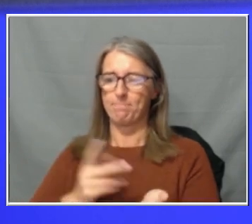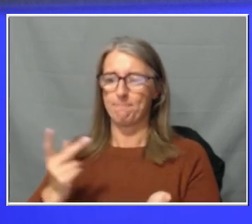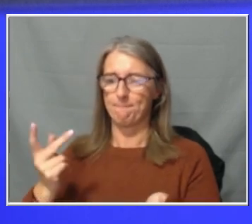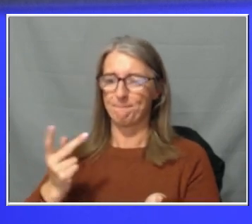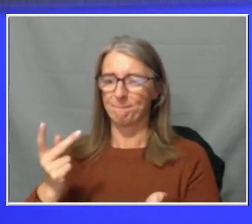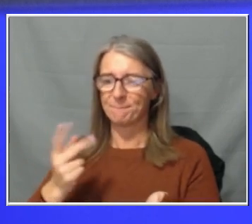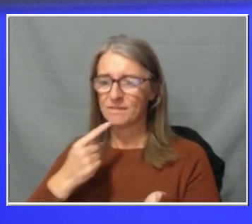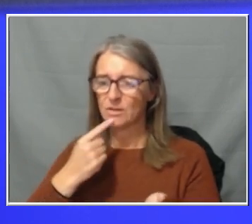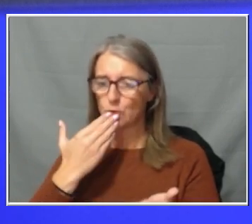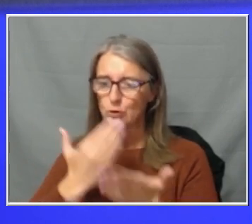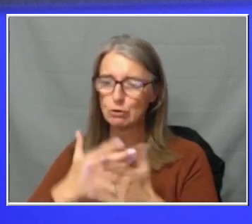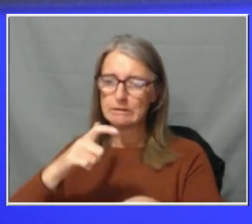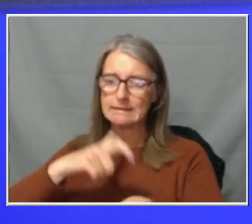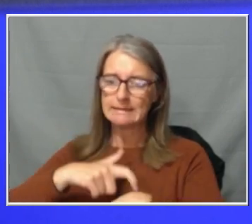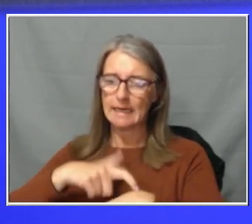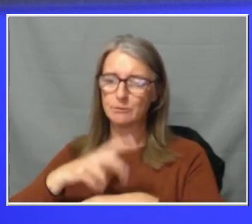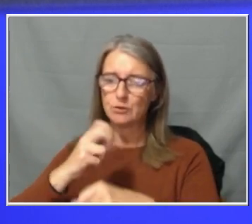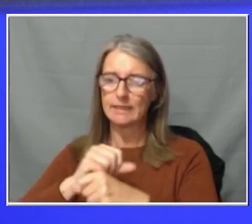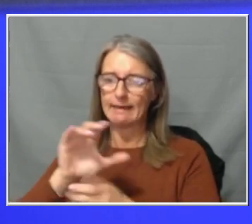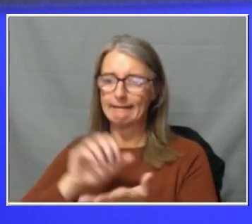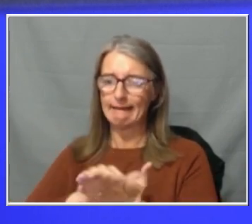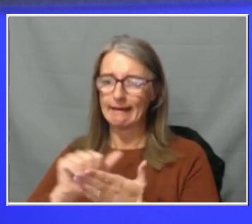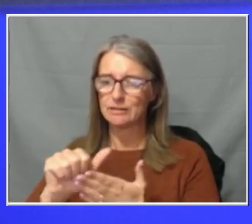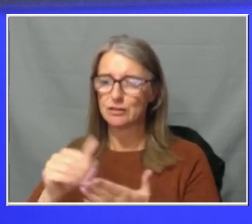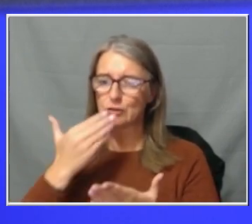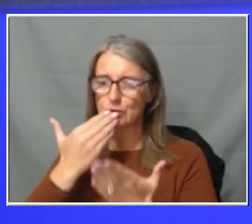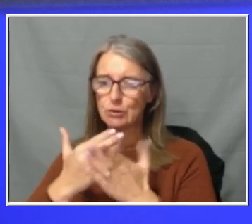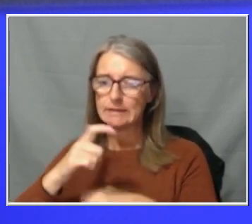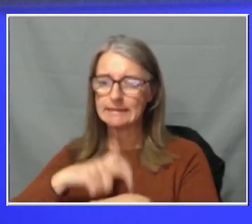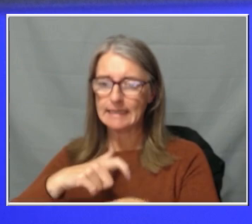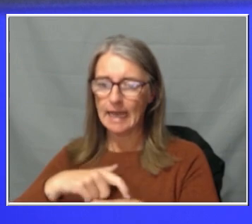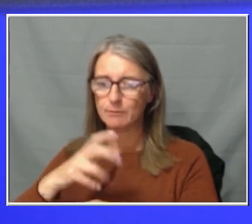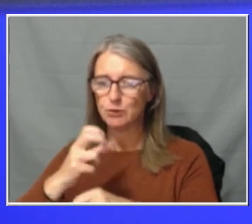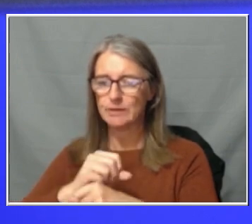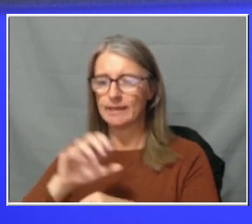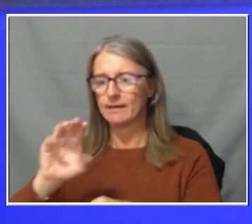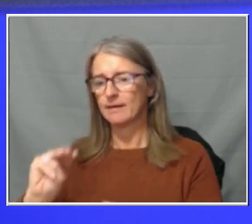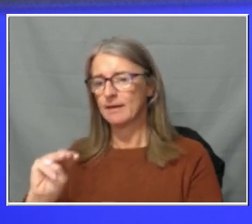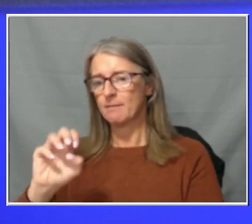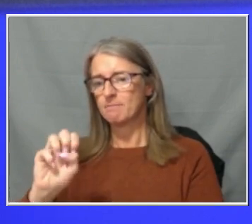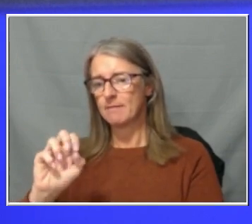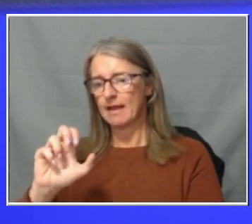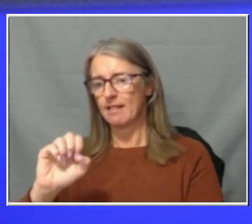no good time to get cancer and there's no good time to get melanoma, but if you had to pick,